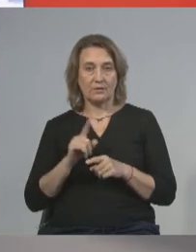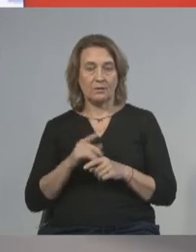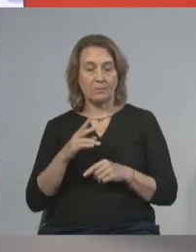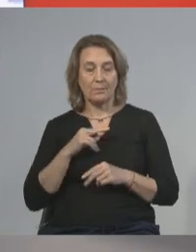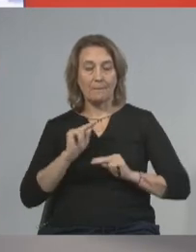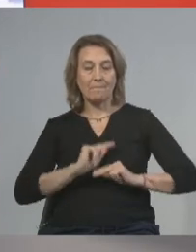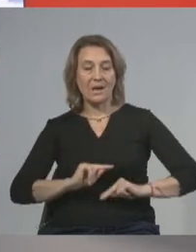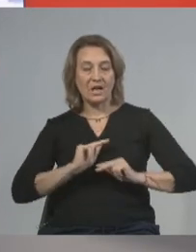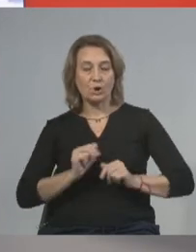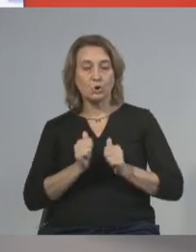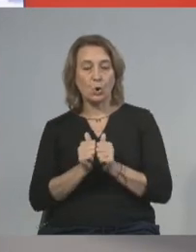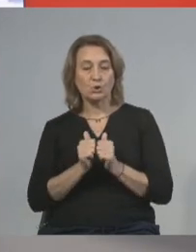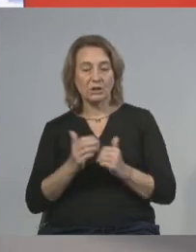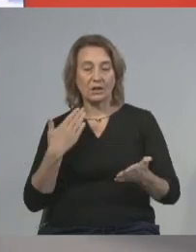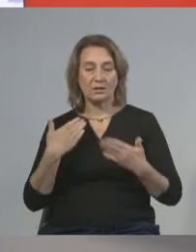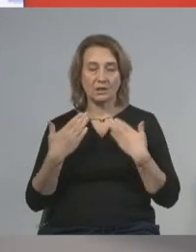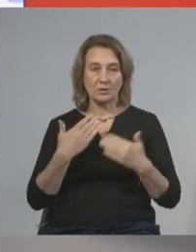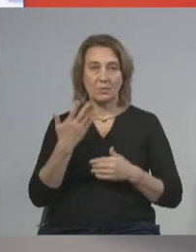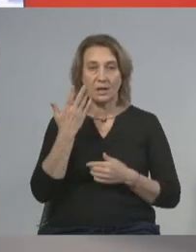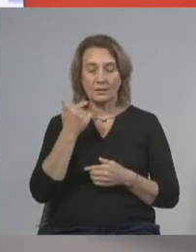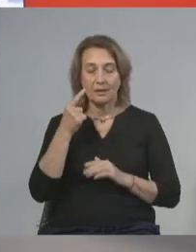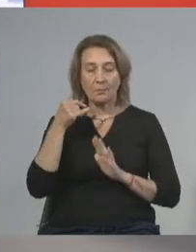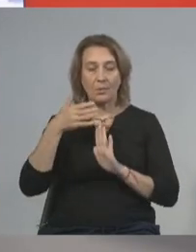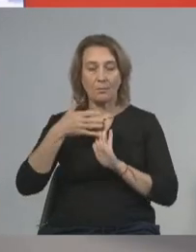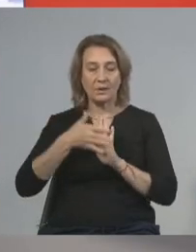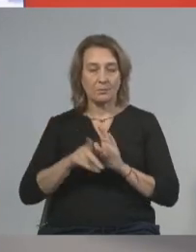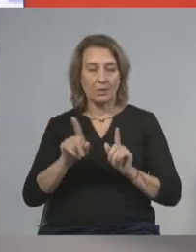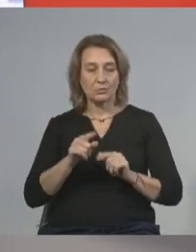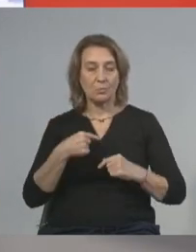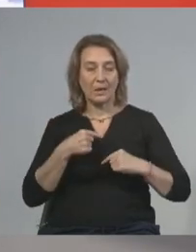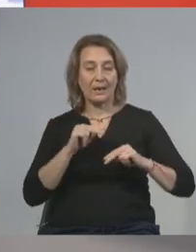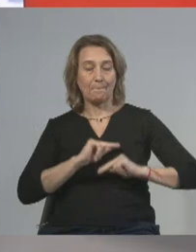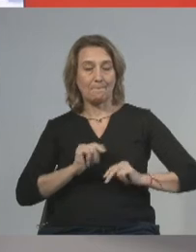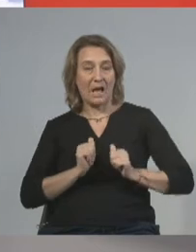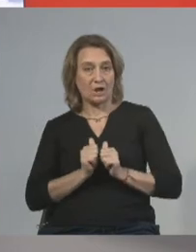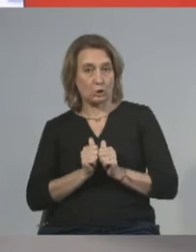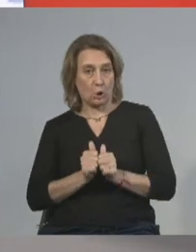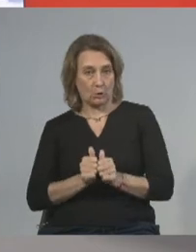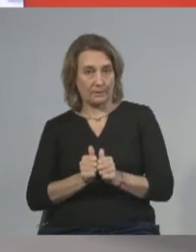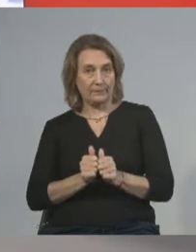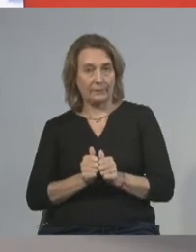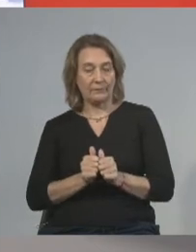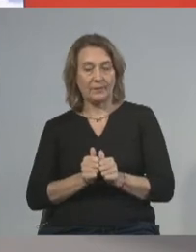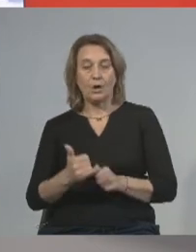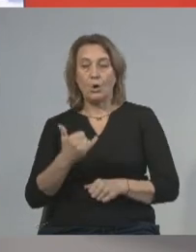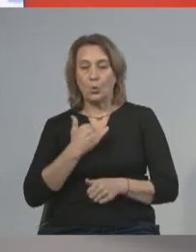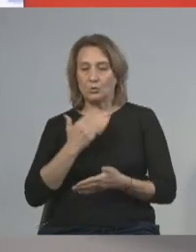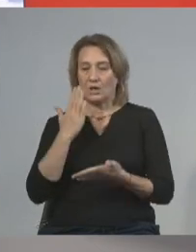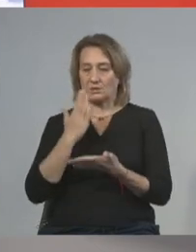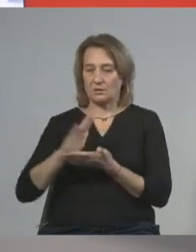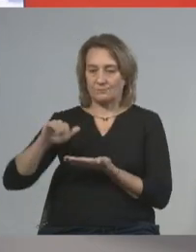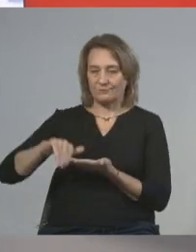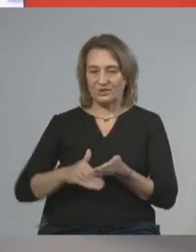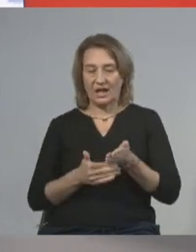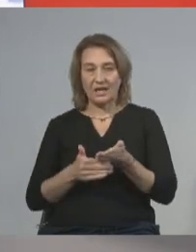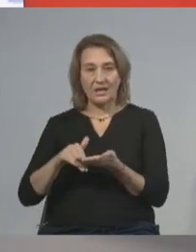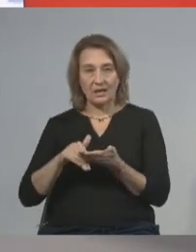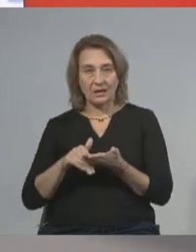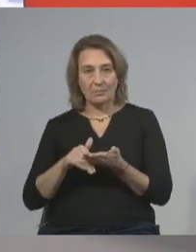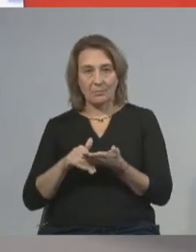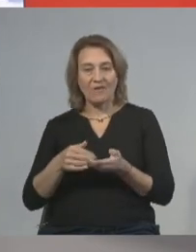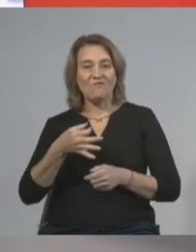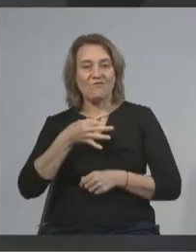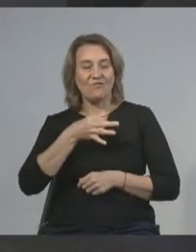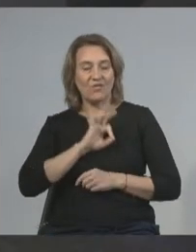we have to sell it now but we have to have a partnership relationship with business because when we understand that we are partners and we have a